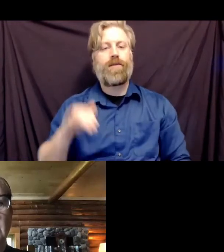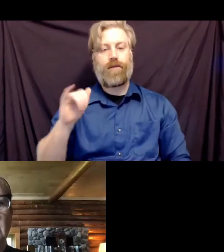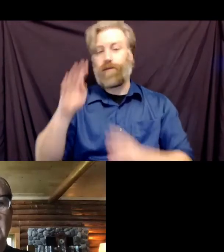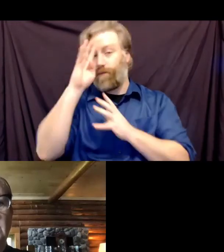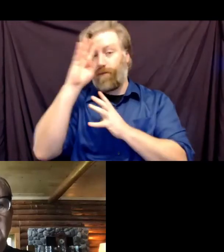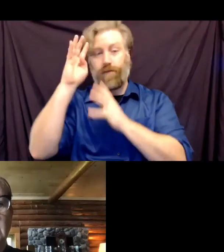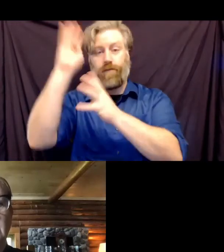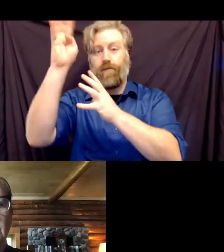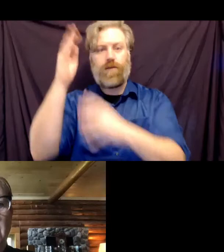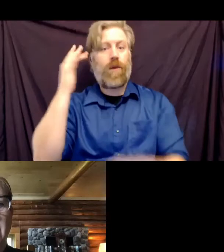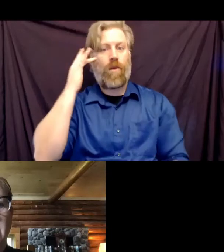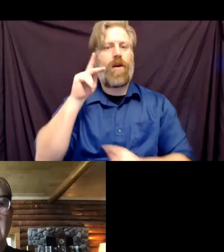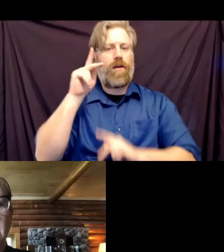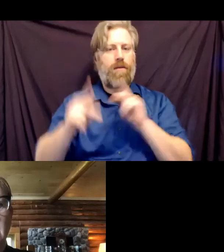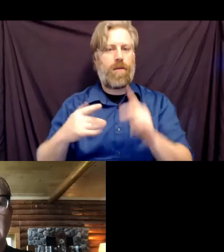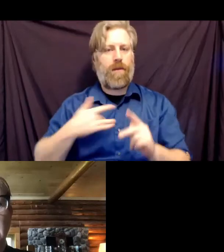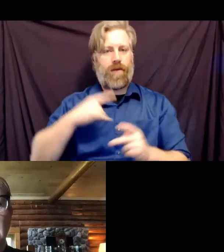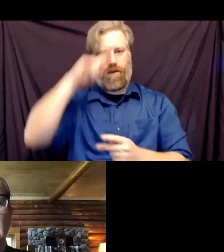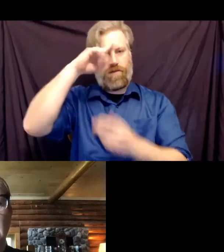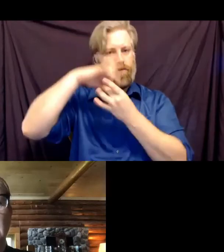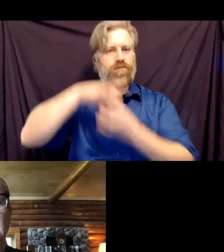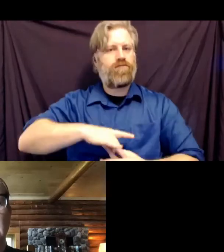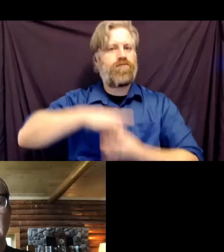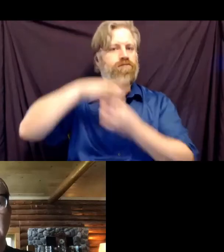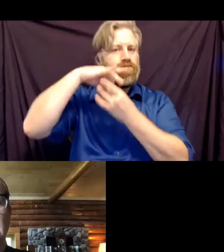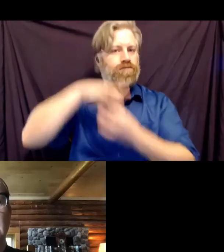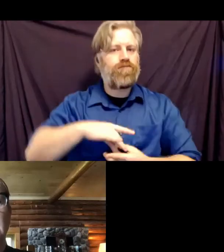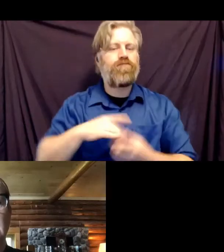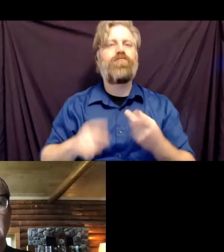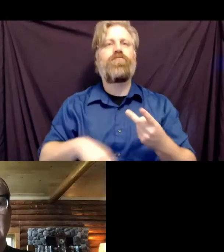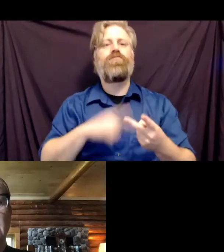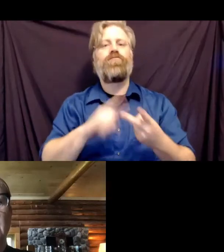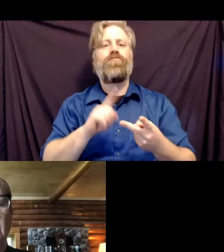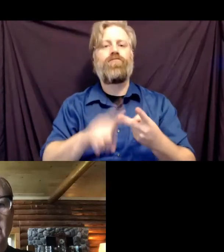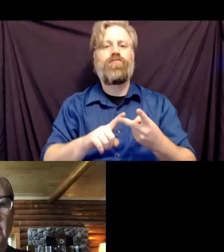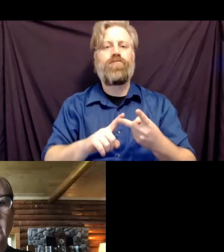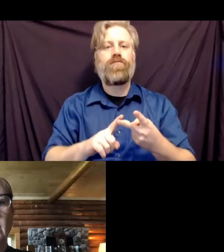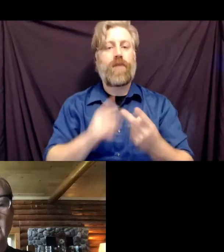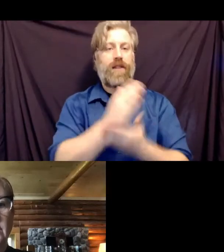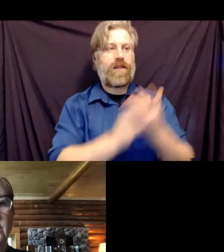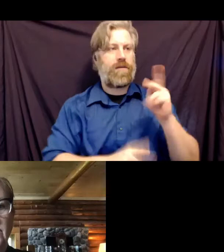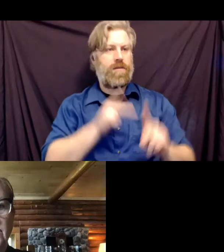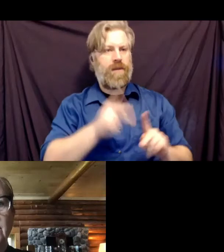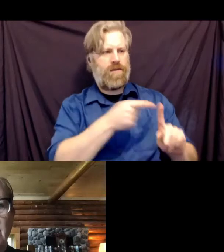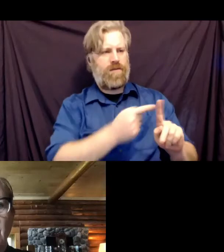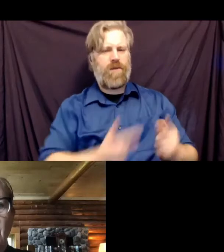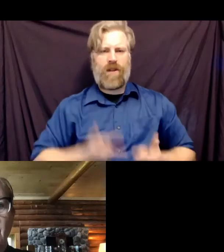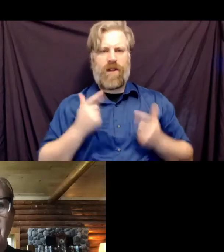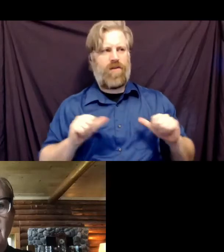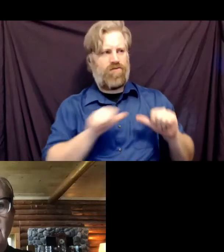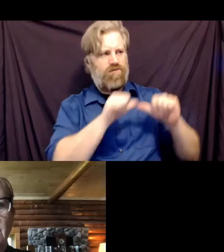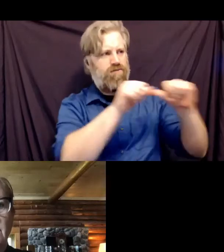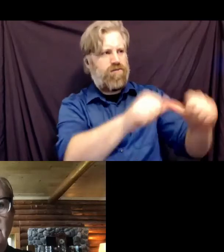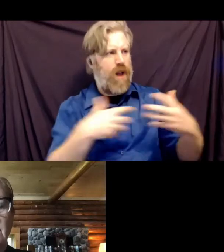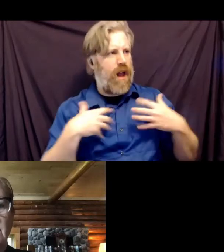being in touch with themselves, studying with people that were living long, healthy lives. And then they designed